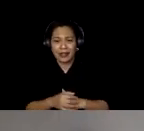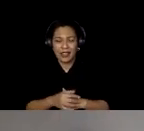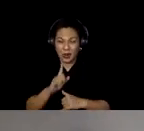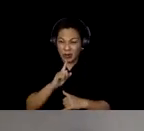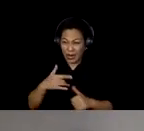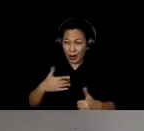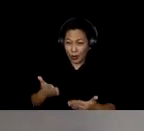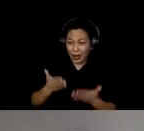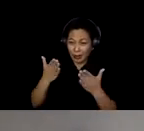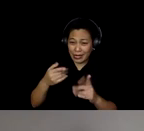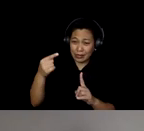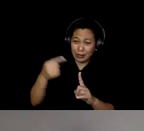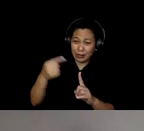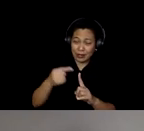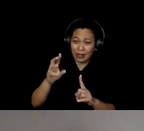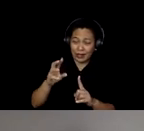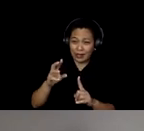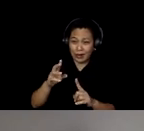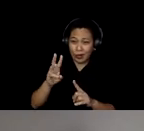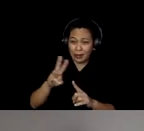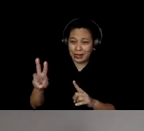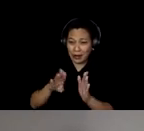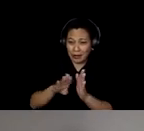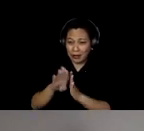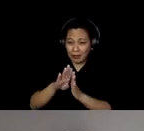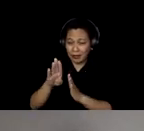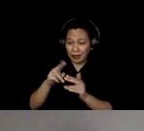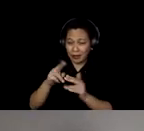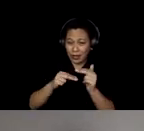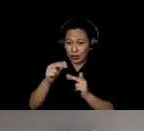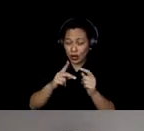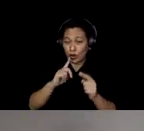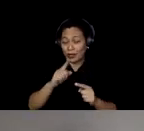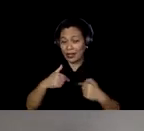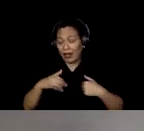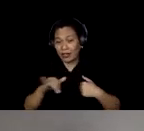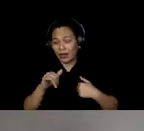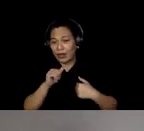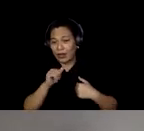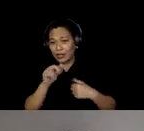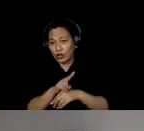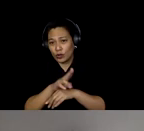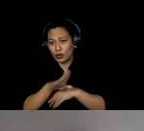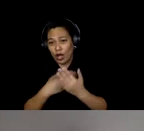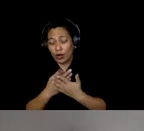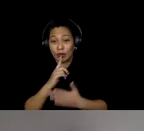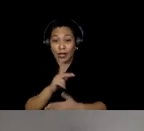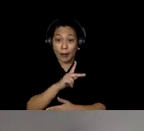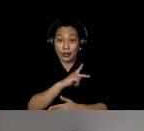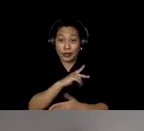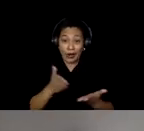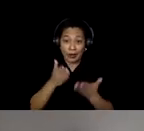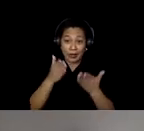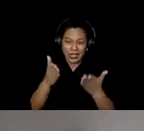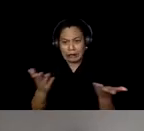recommend one in particularly. I also haven't used all of them, so I can't really give a personal recommendation, but I think it